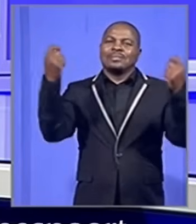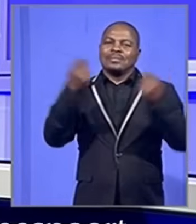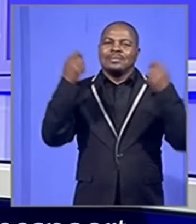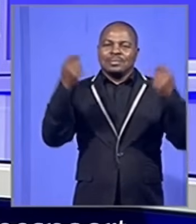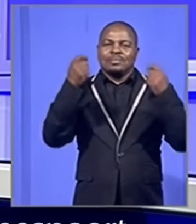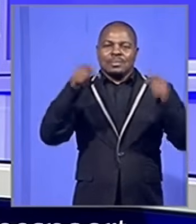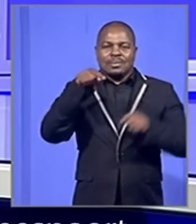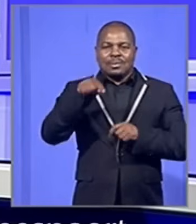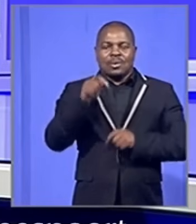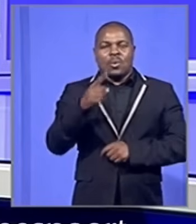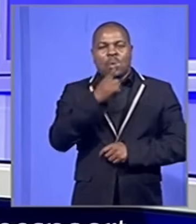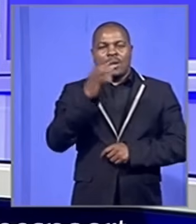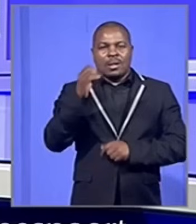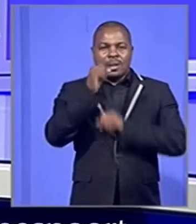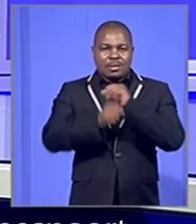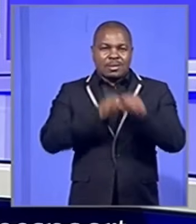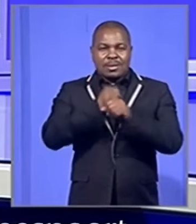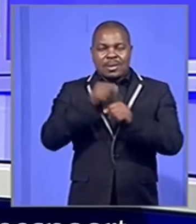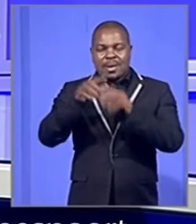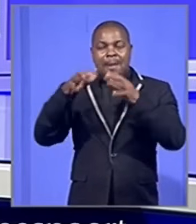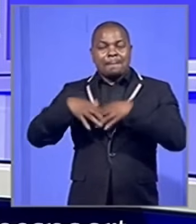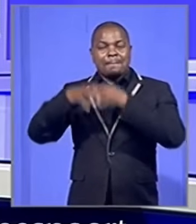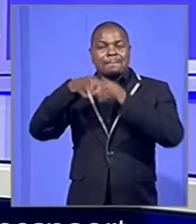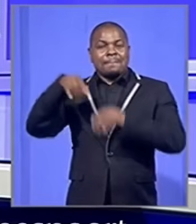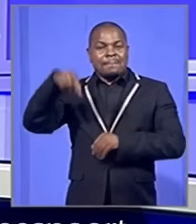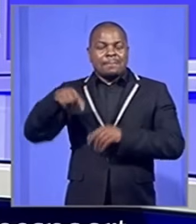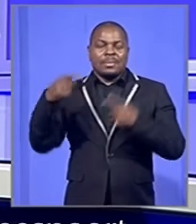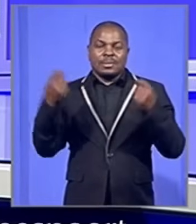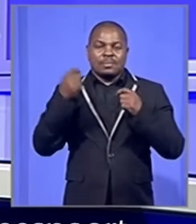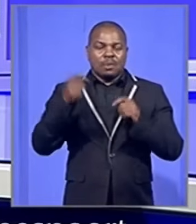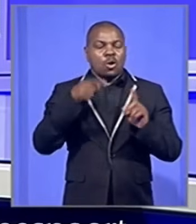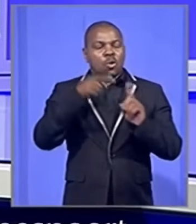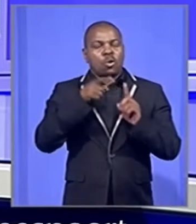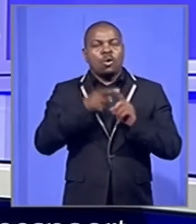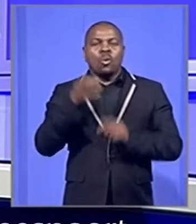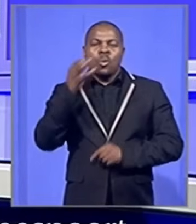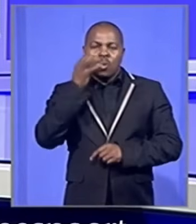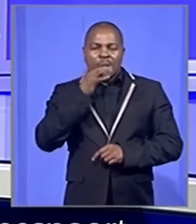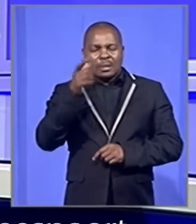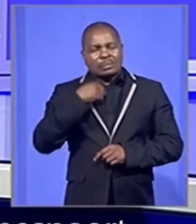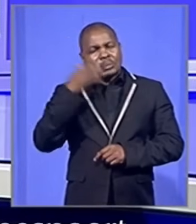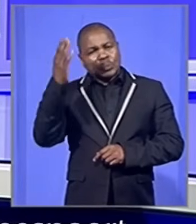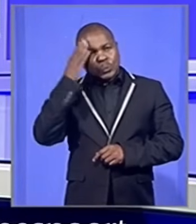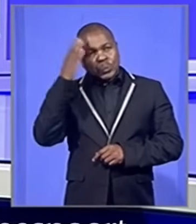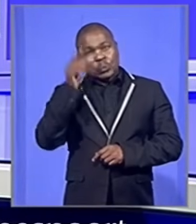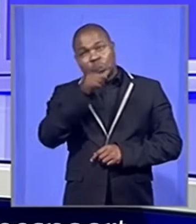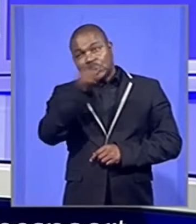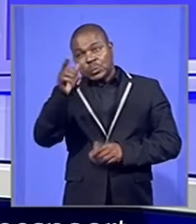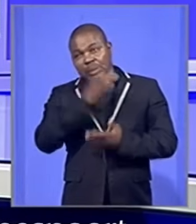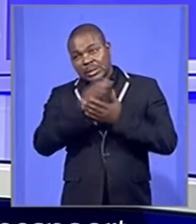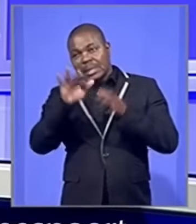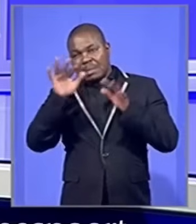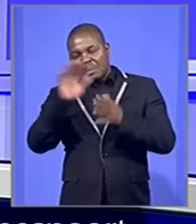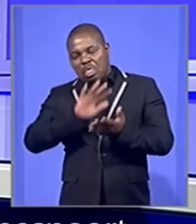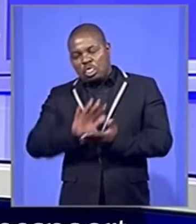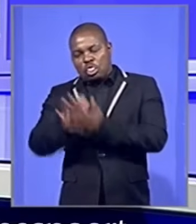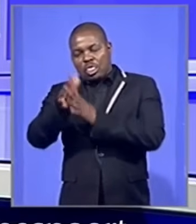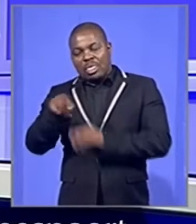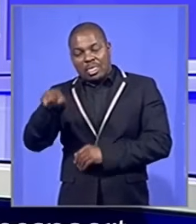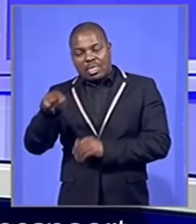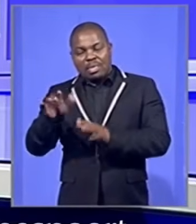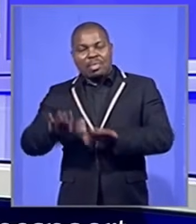ye lekgolo ga letamo la Hartbeespoort o boletše ge a tseba bao ba amegago ka go tšhilafatšeng